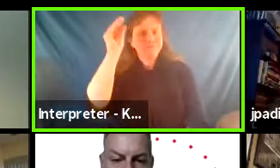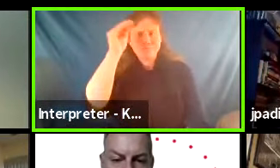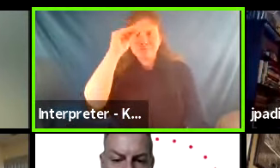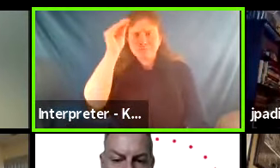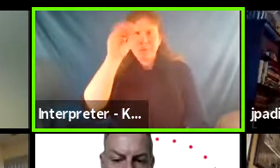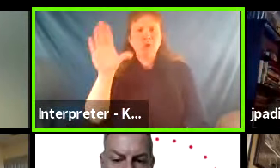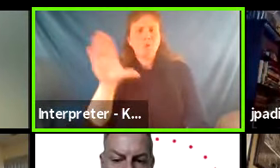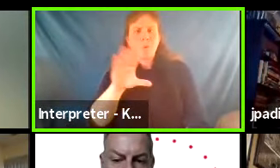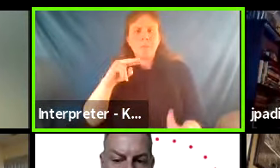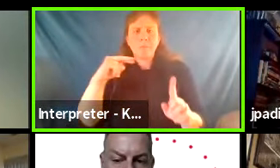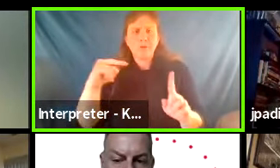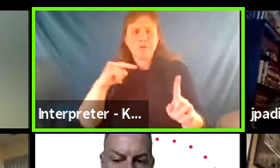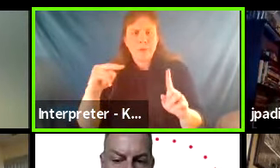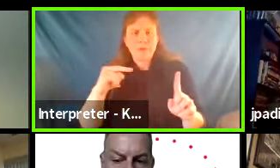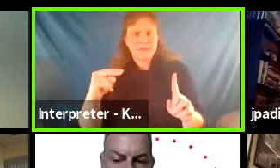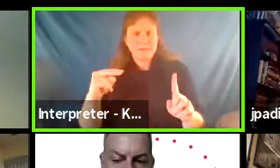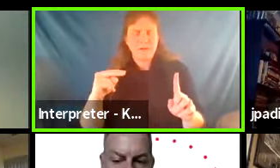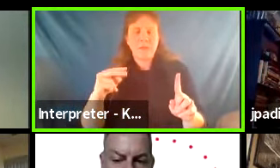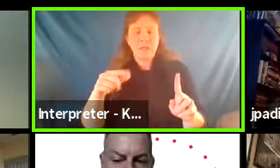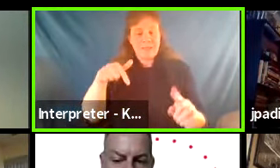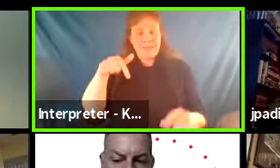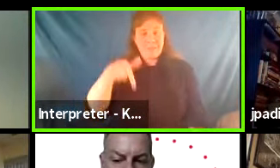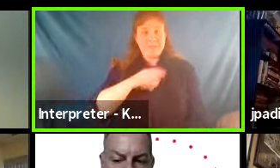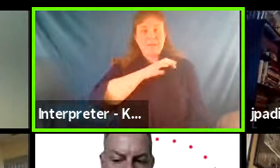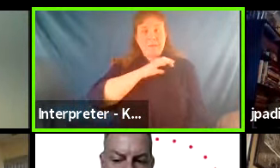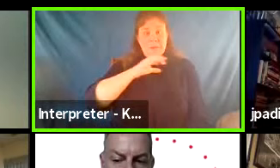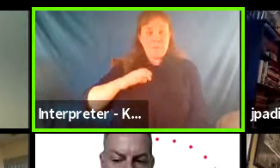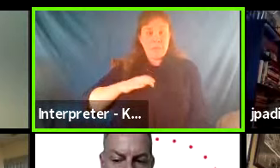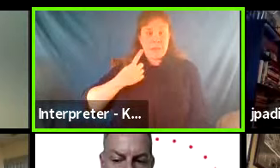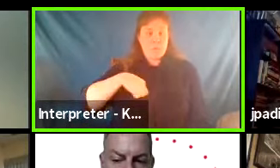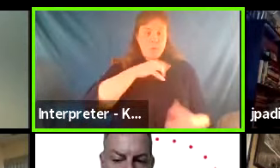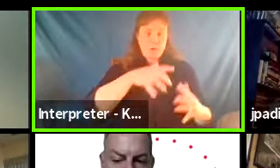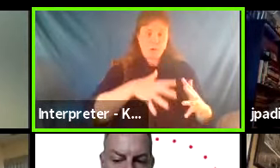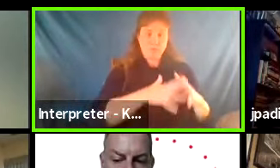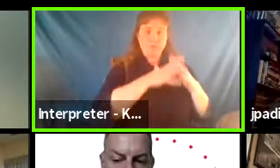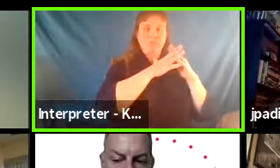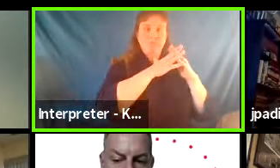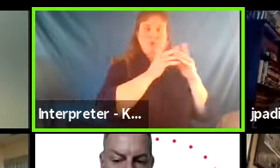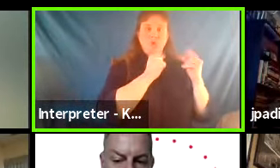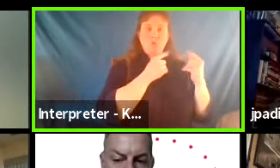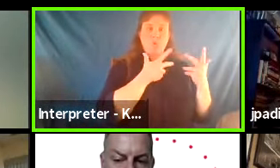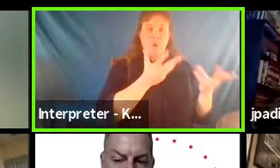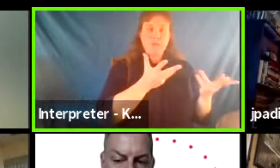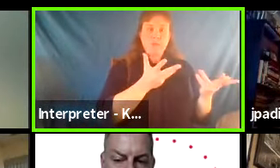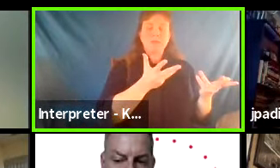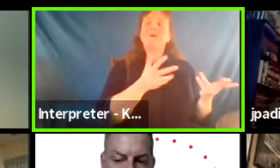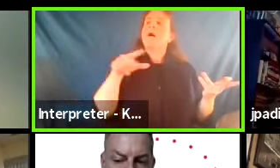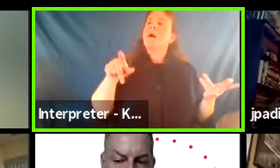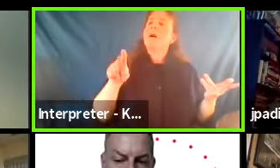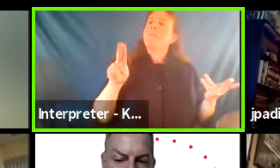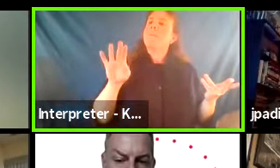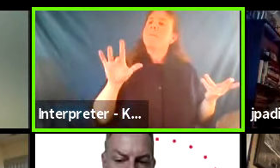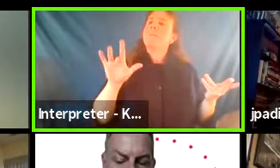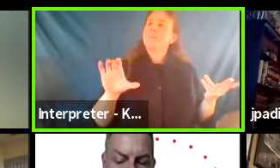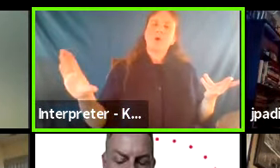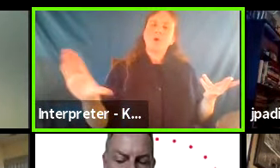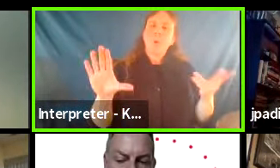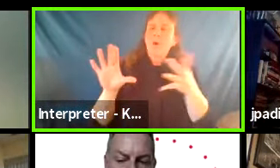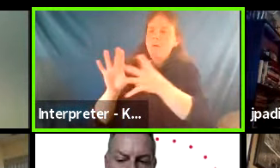really to do the thing that this committee was set up to do, right? Which is receive public input